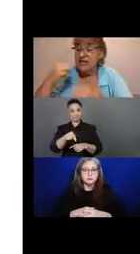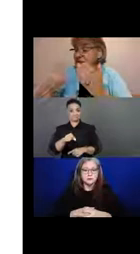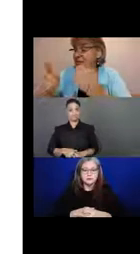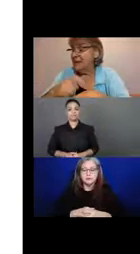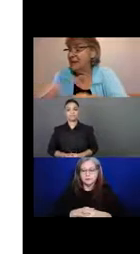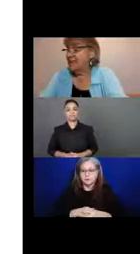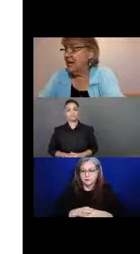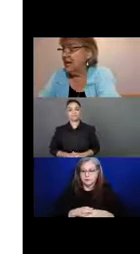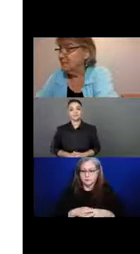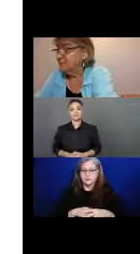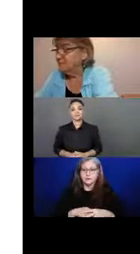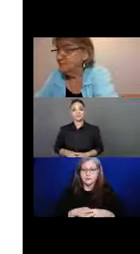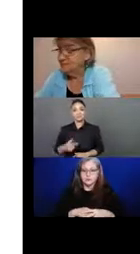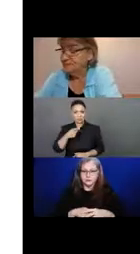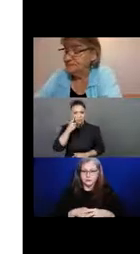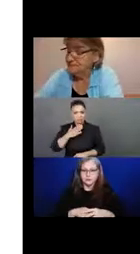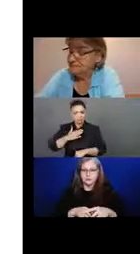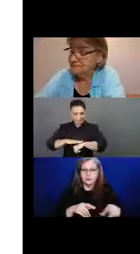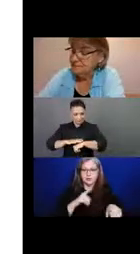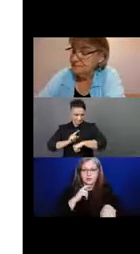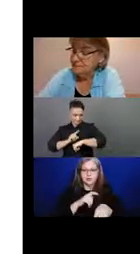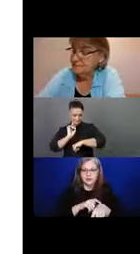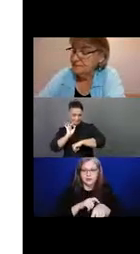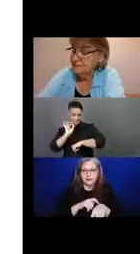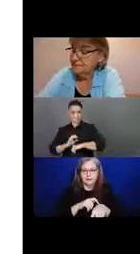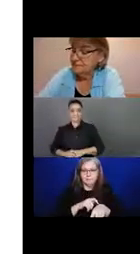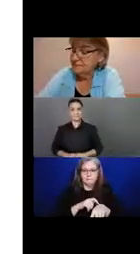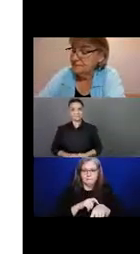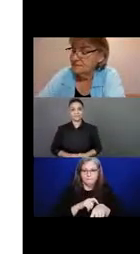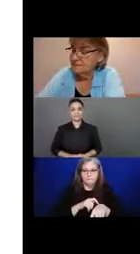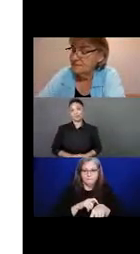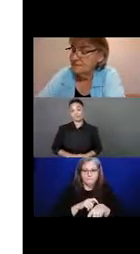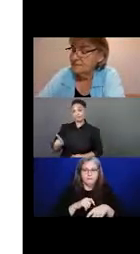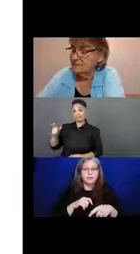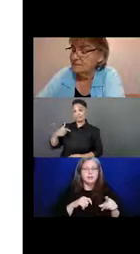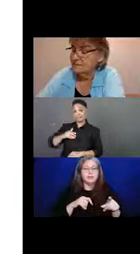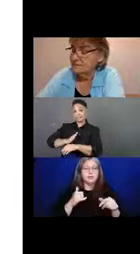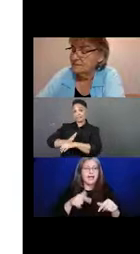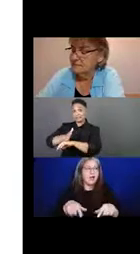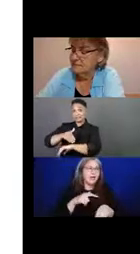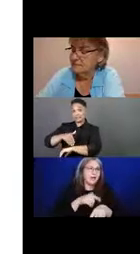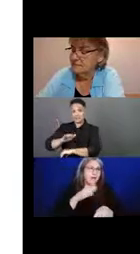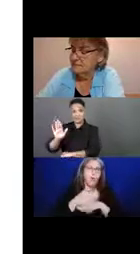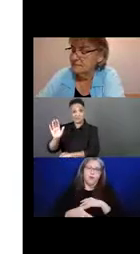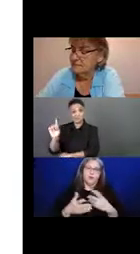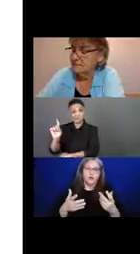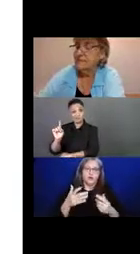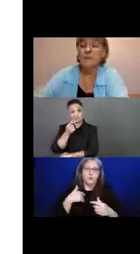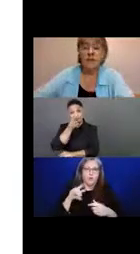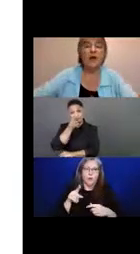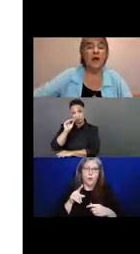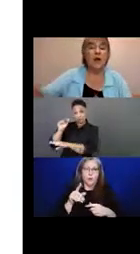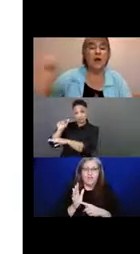I'm trying to check my time. We are about over time now. So we have about 5 minutes